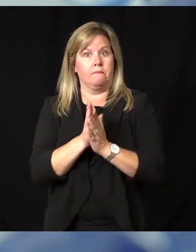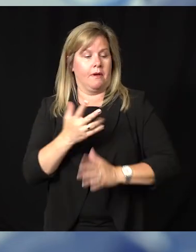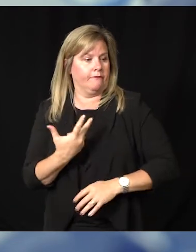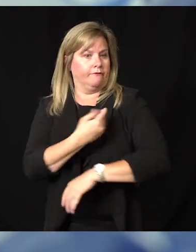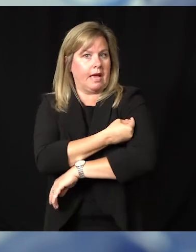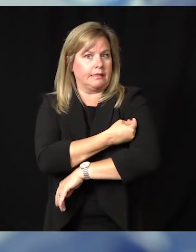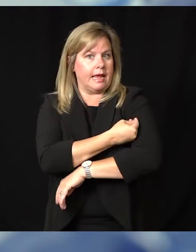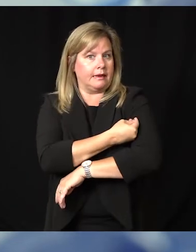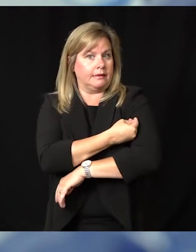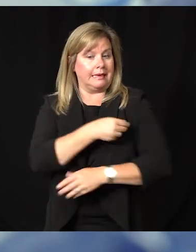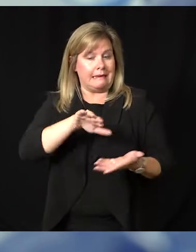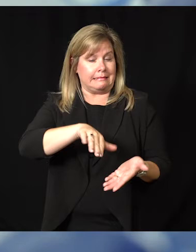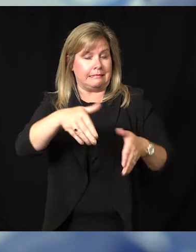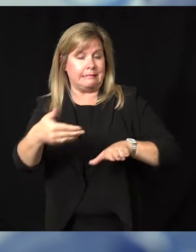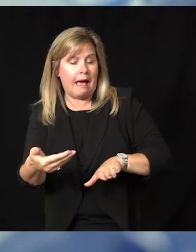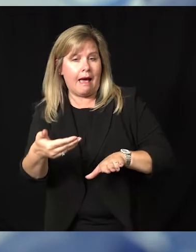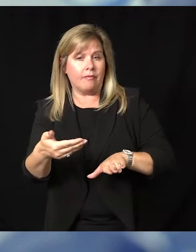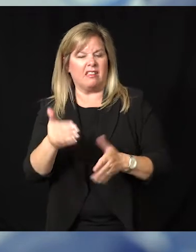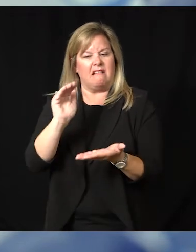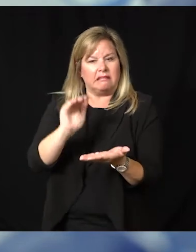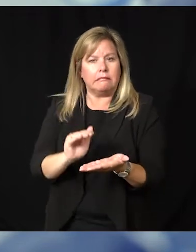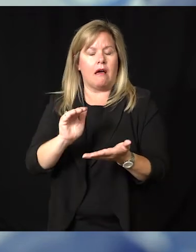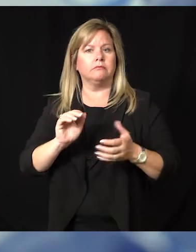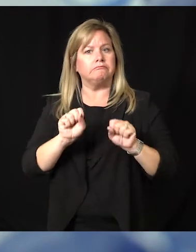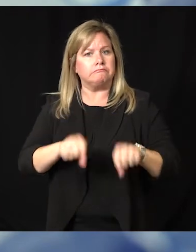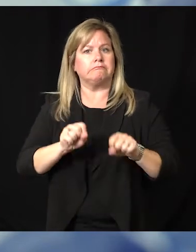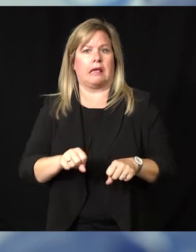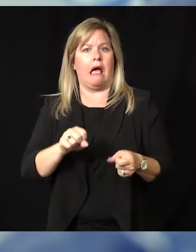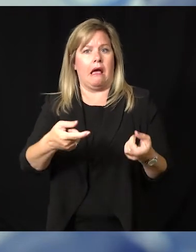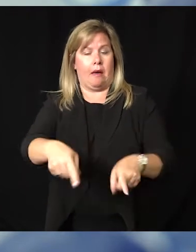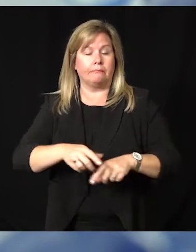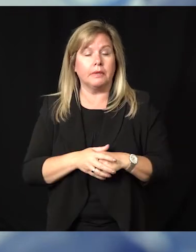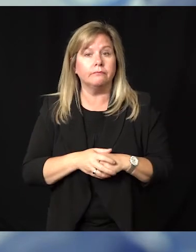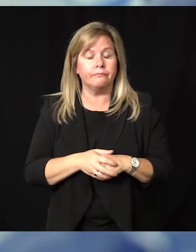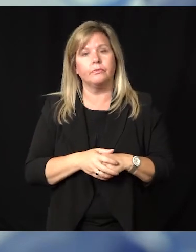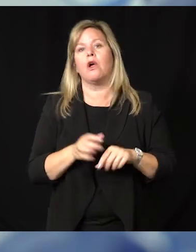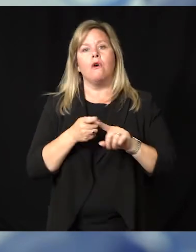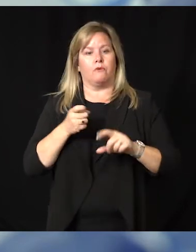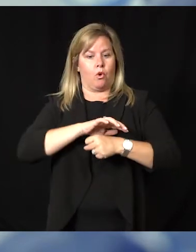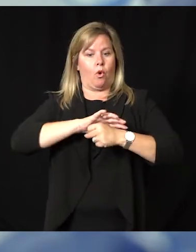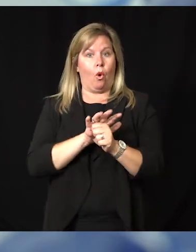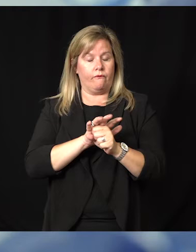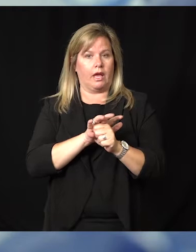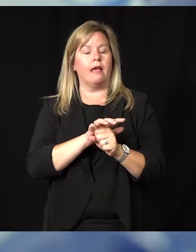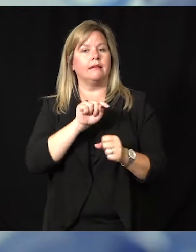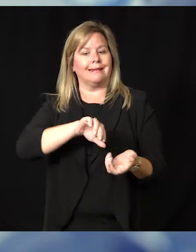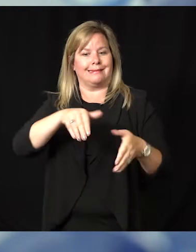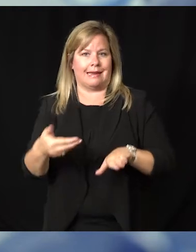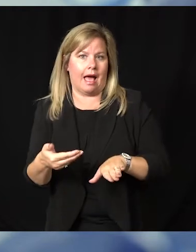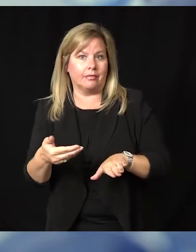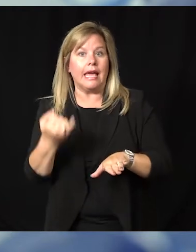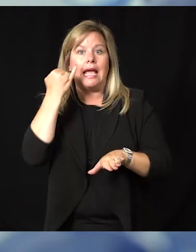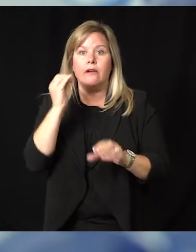significantly lower here in Kent County than in most comparable places. This means the overall death toll from COVID would have been